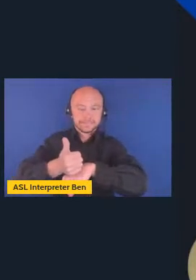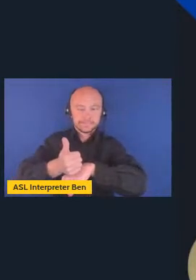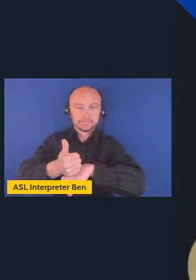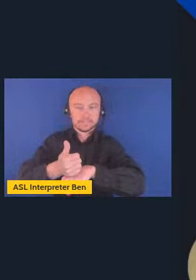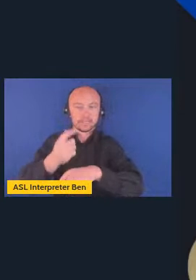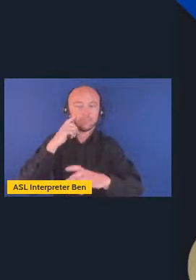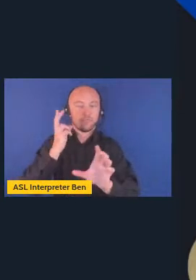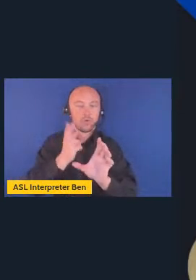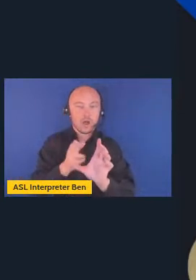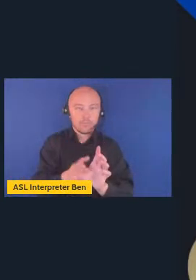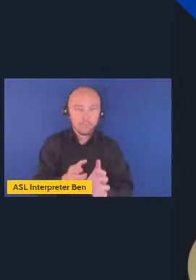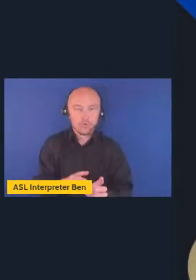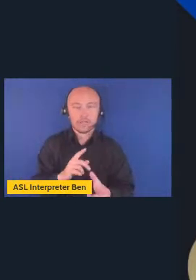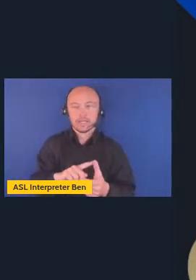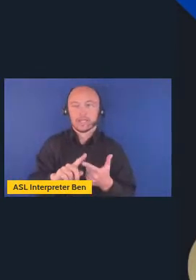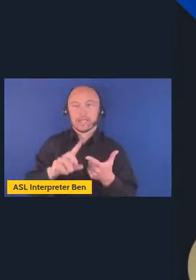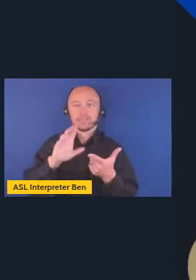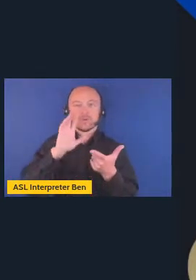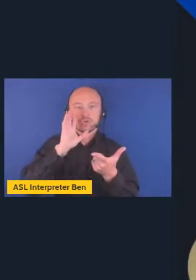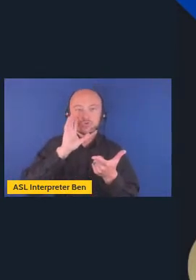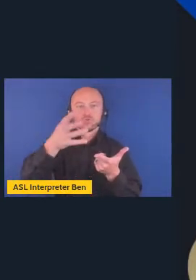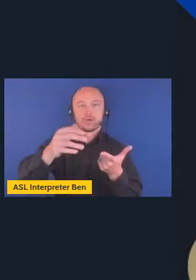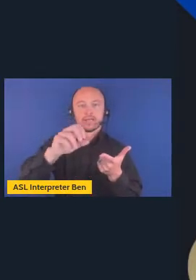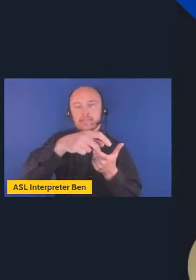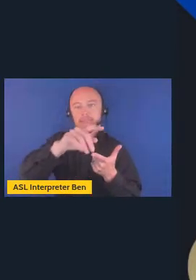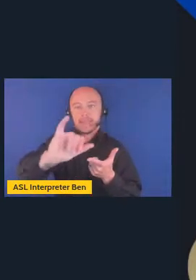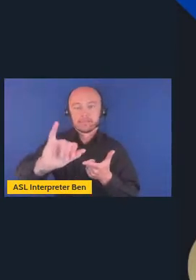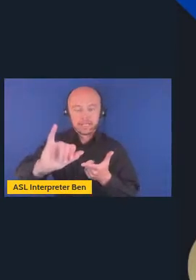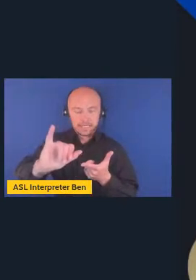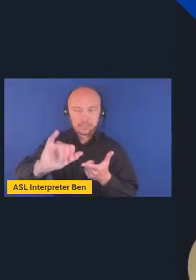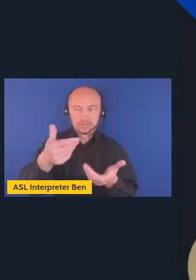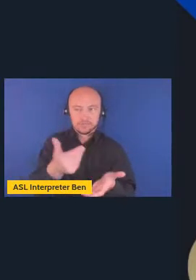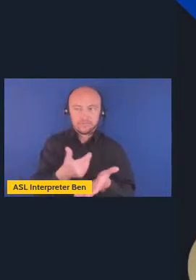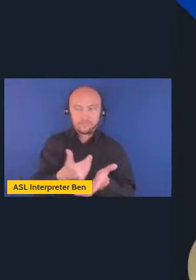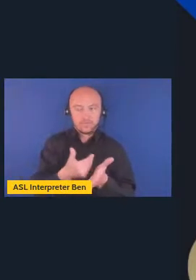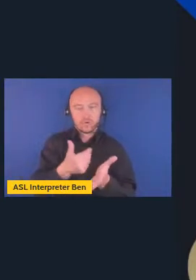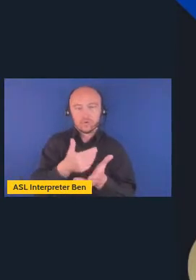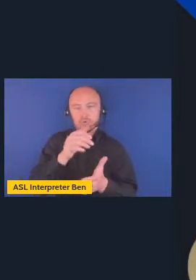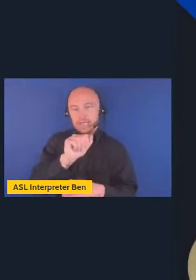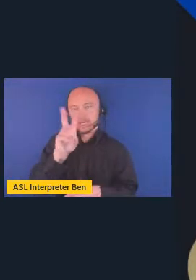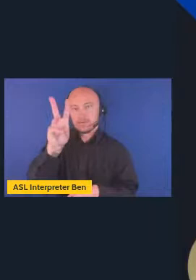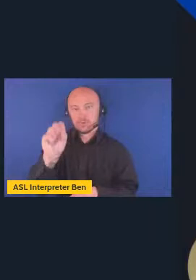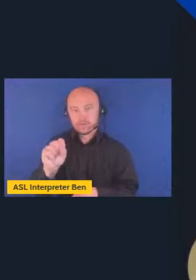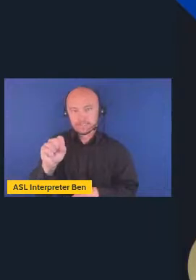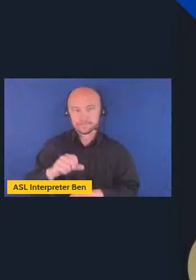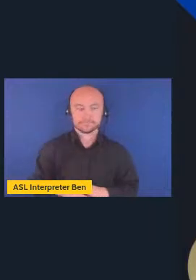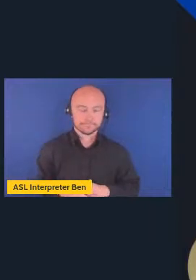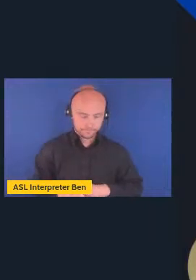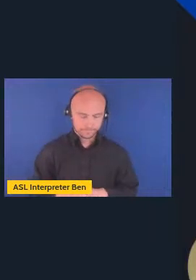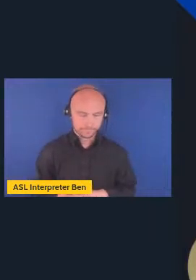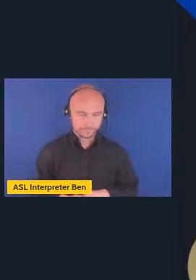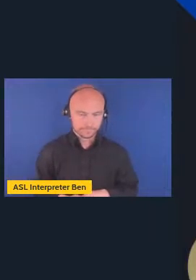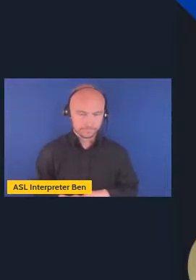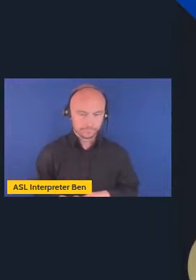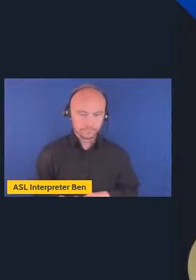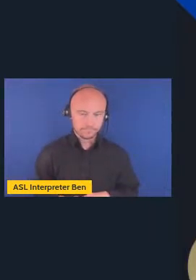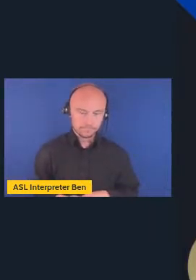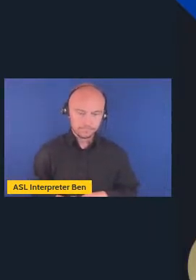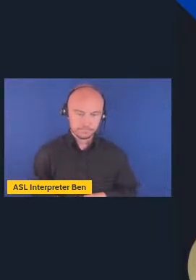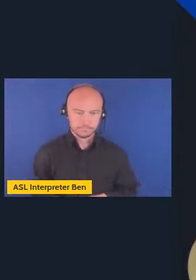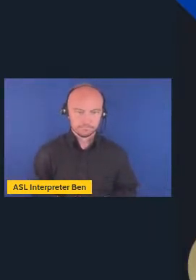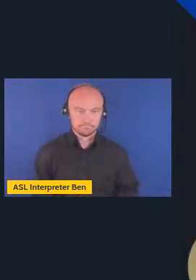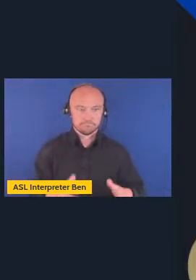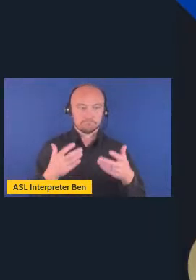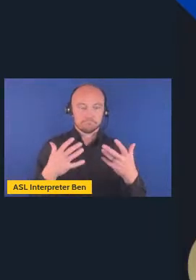onboarding or creating of the application in a new AWS account. we did the core